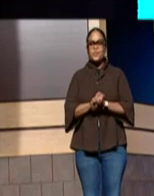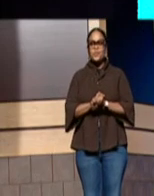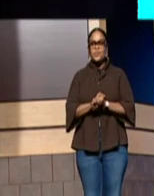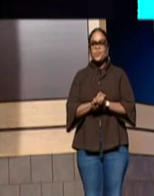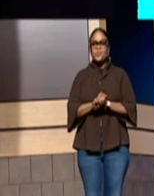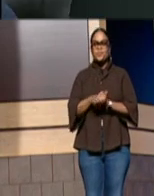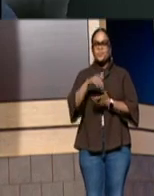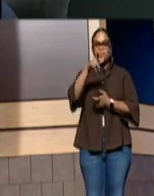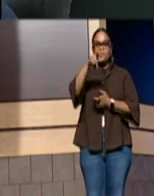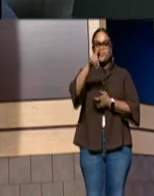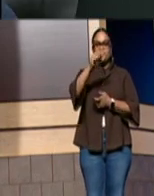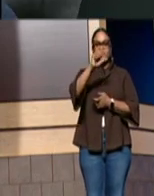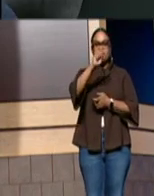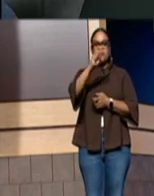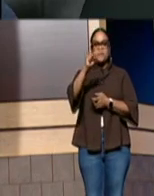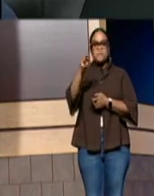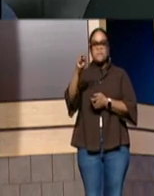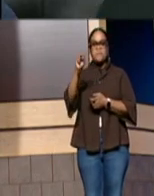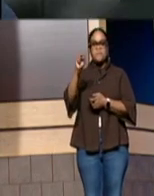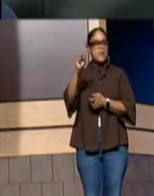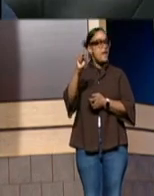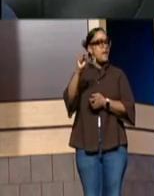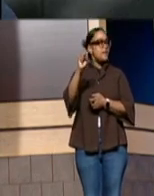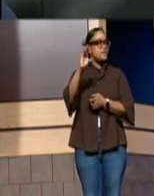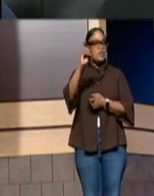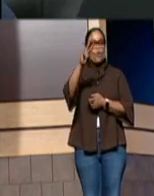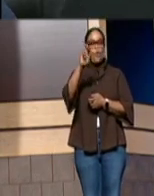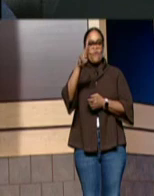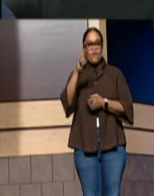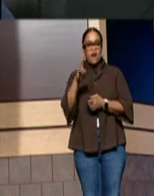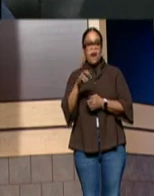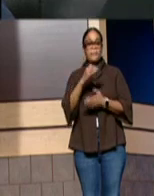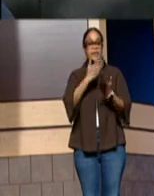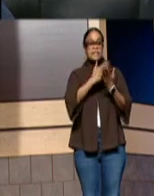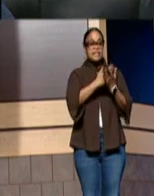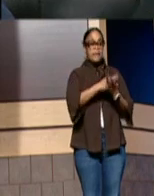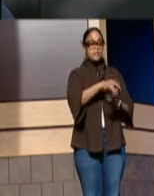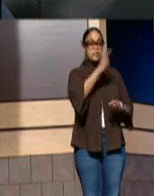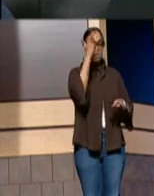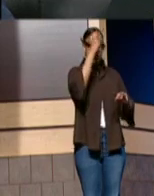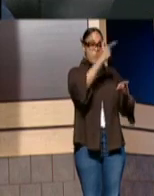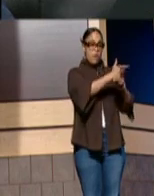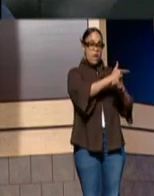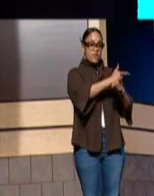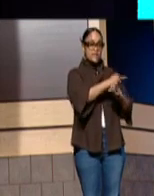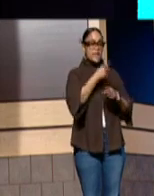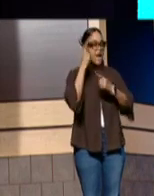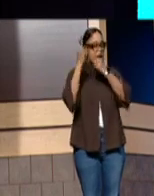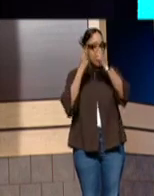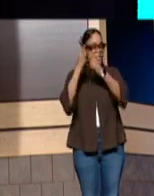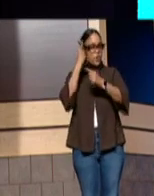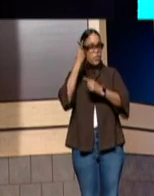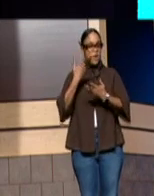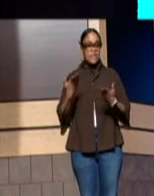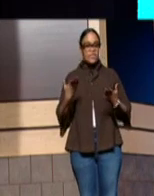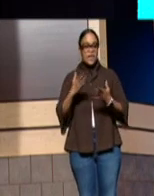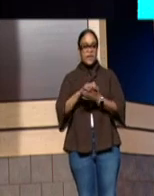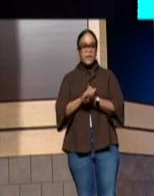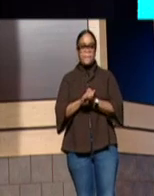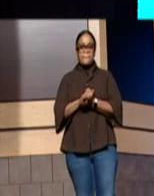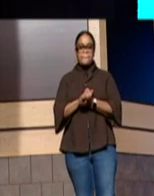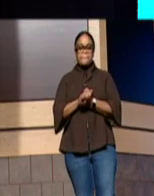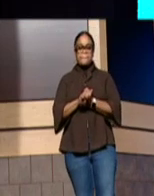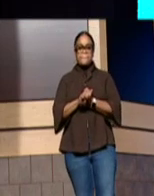getting ready to turn Dr. Winston. Well, I'm going to yield to my brothers, but I think one note that you made on this, we did